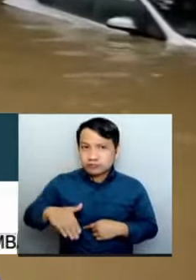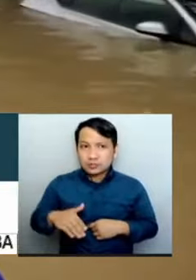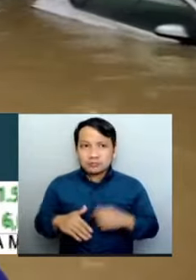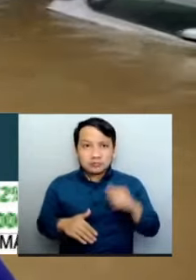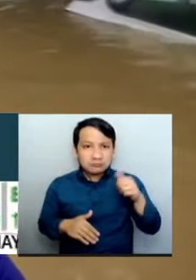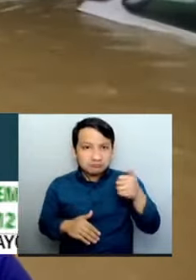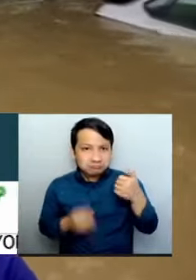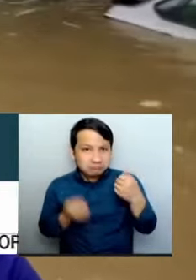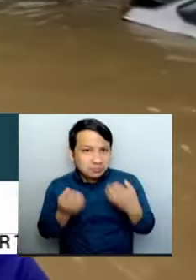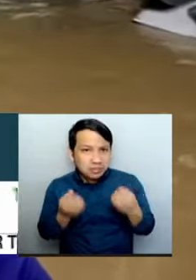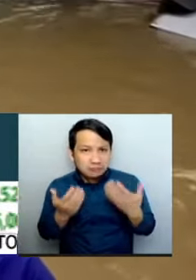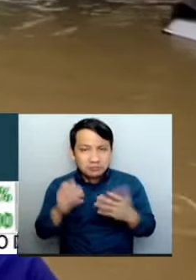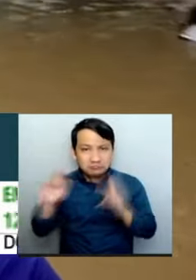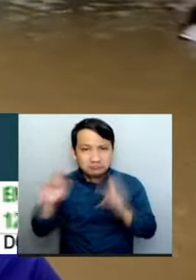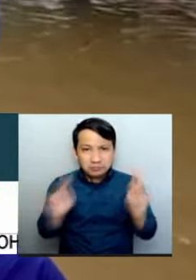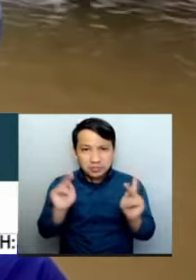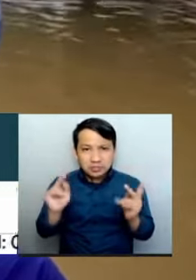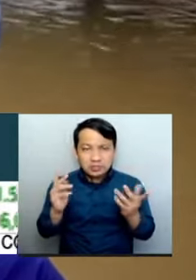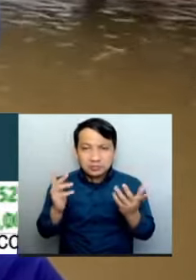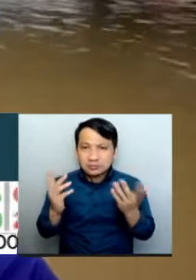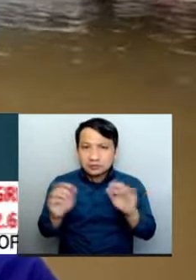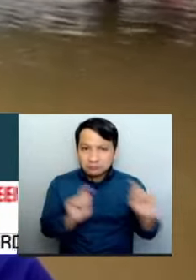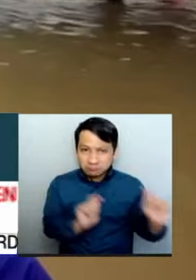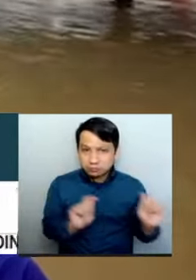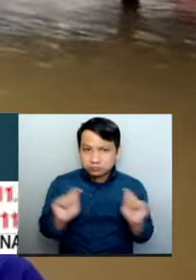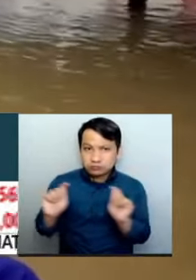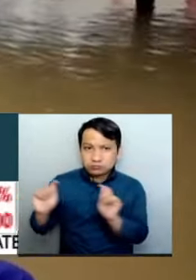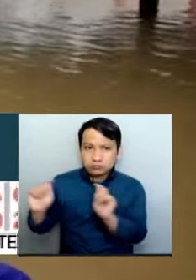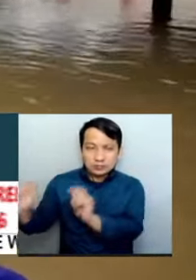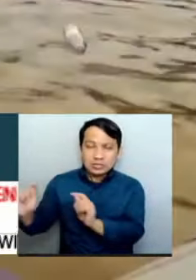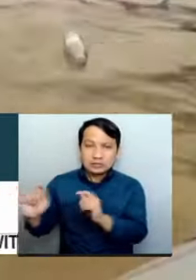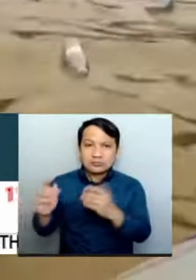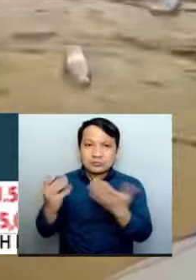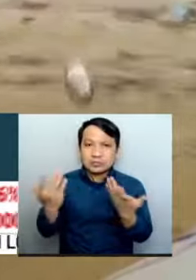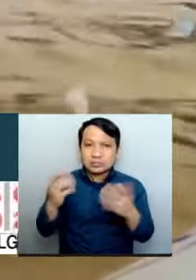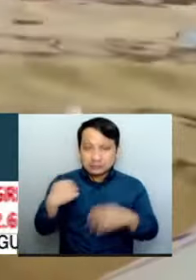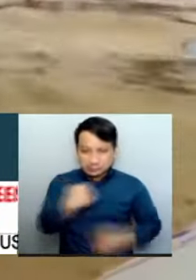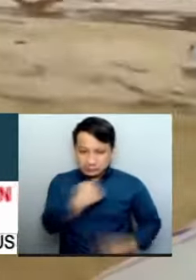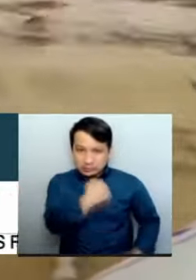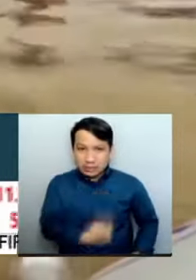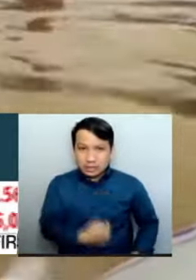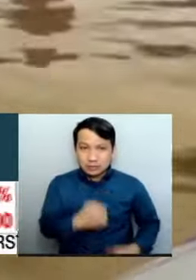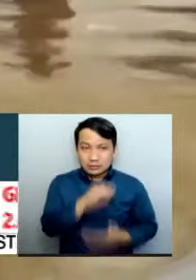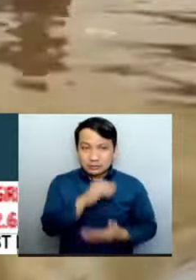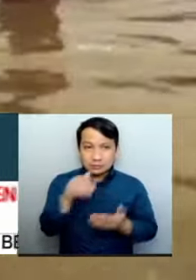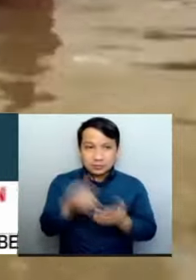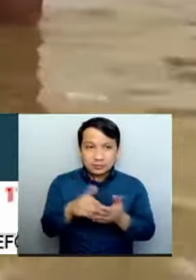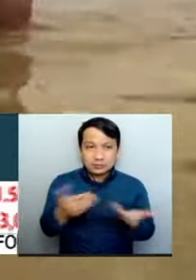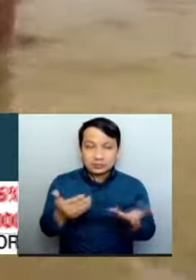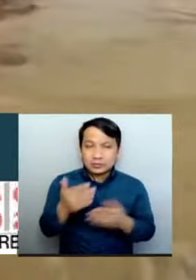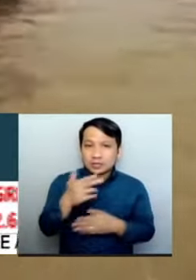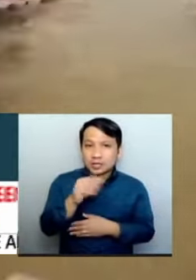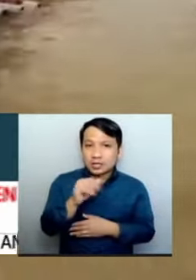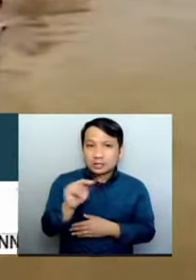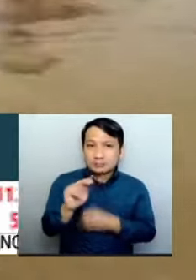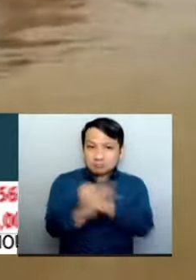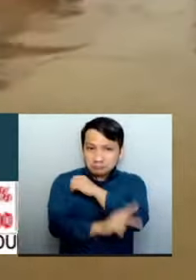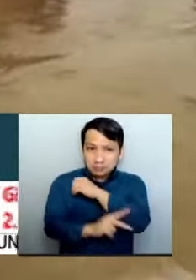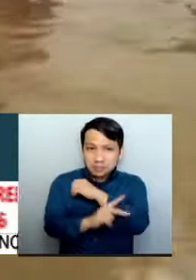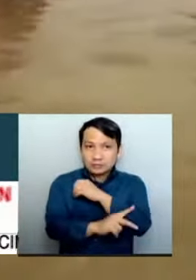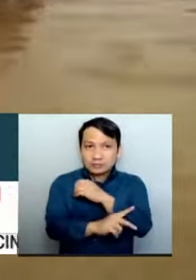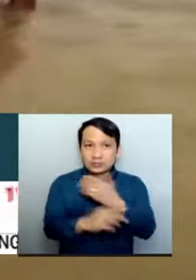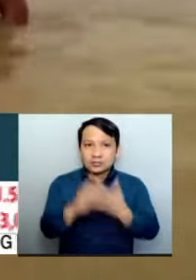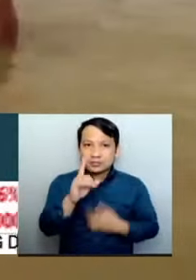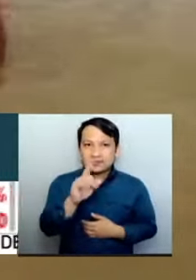thousands of people have been evacuated from the industrial hub in China's central Henan province. And dams and reservoirs